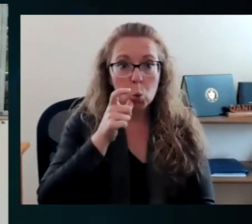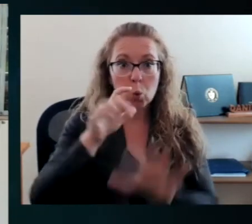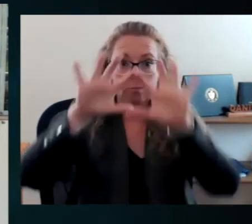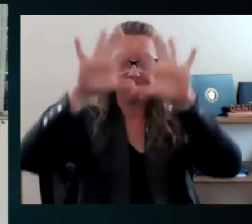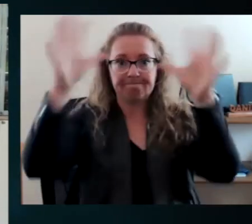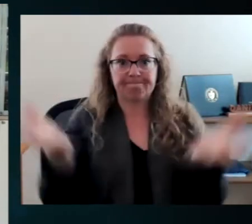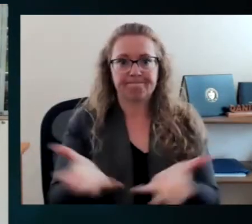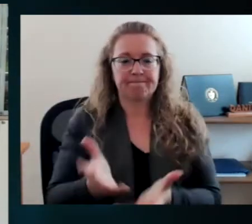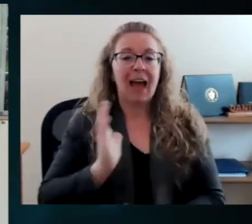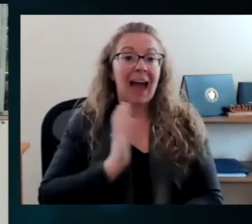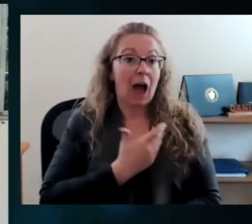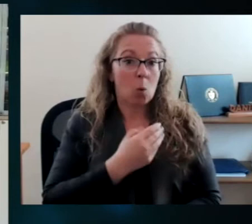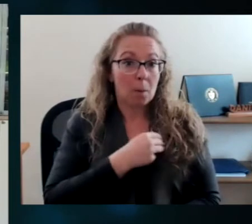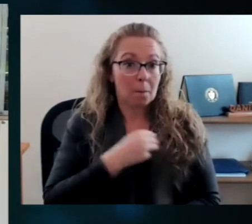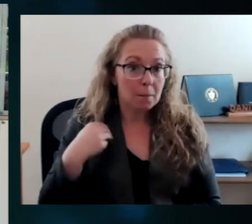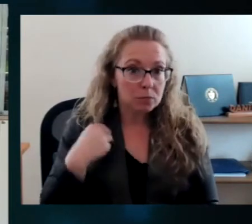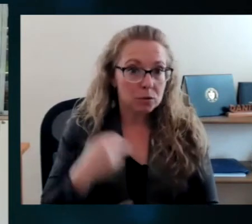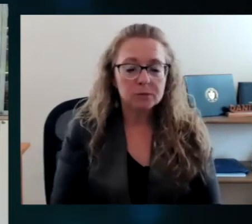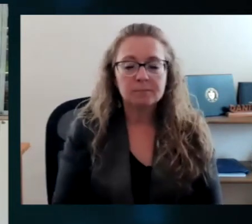it's difficult to